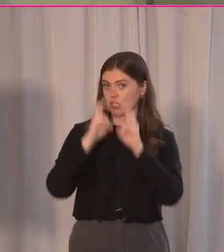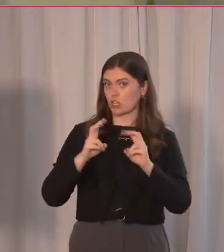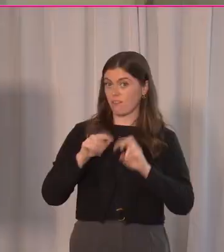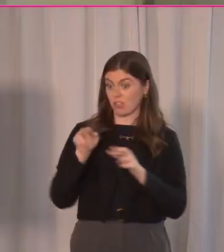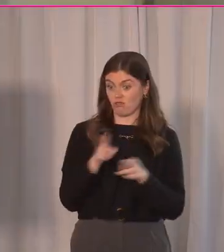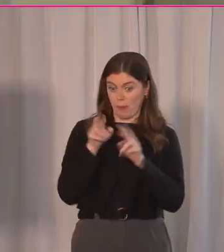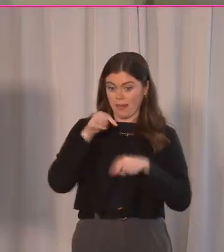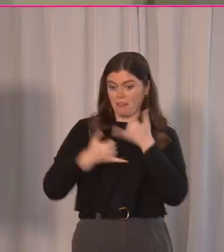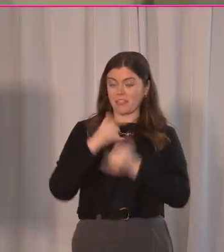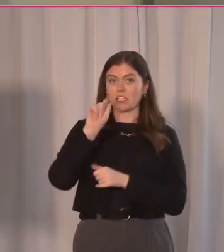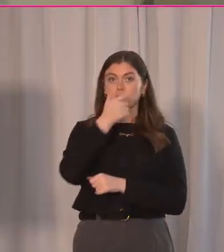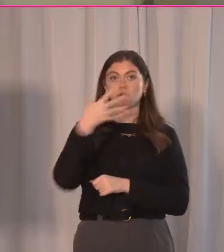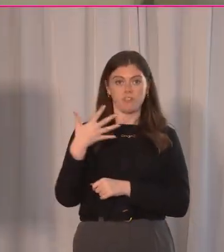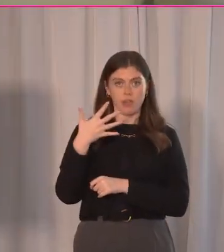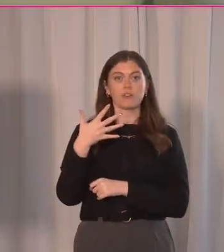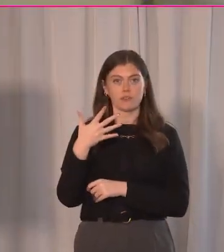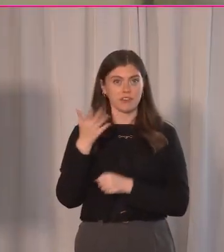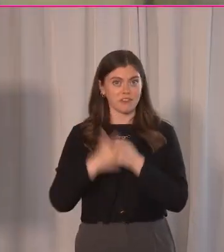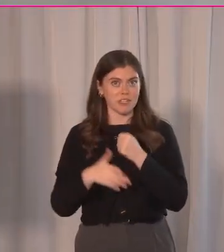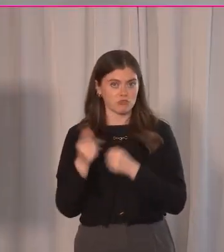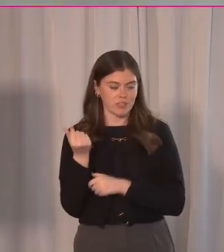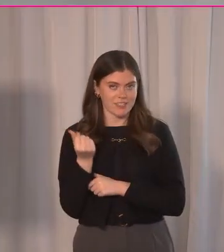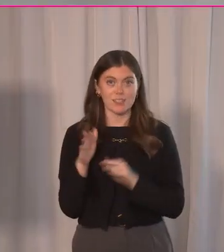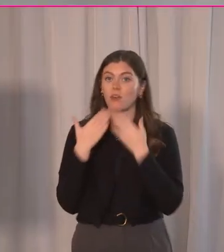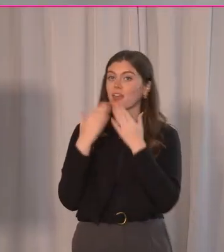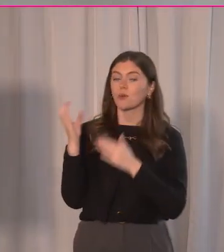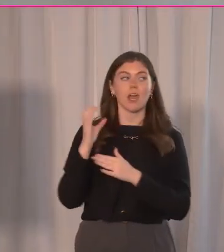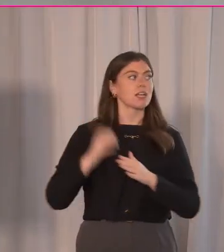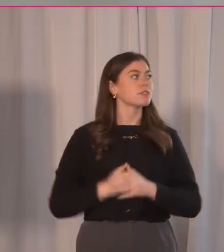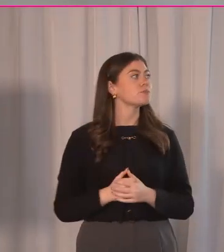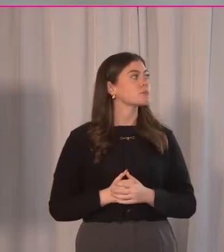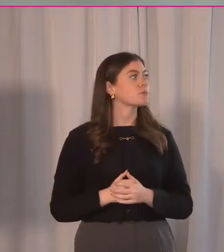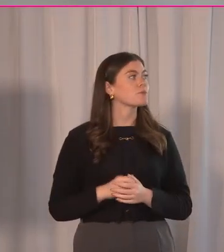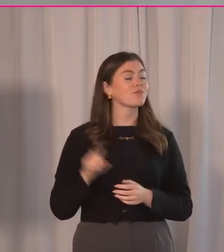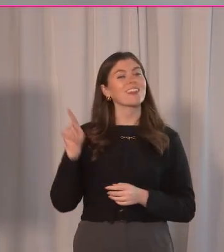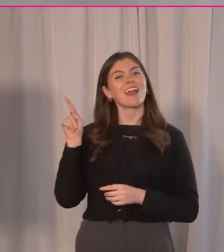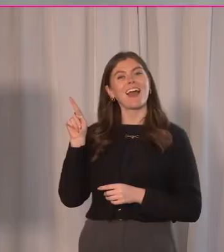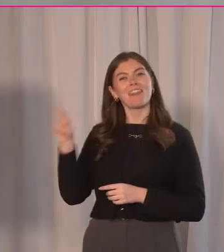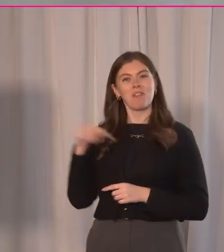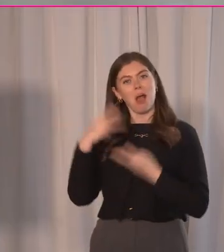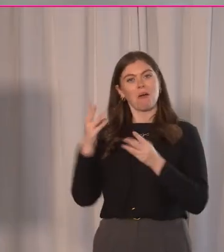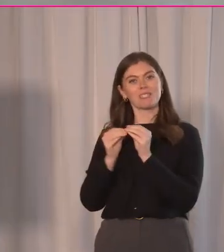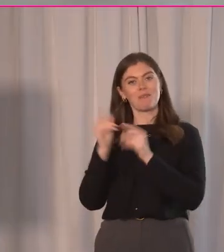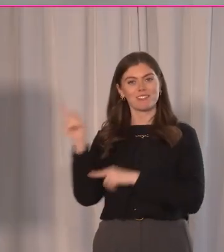repeated this year and just complete. Yeah. Thank you, Carly. That was my punchline.